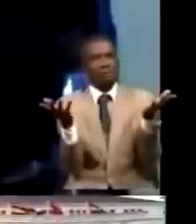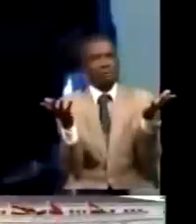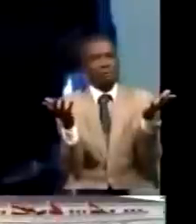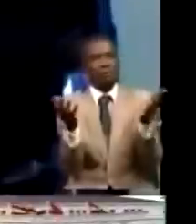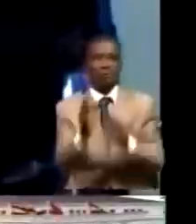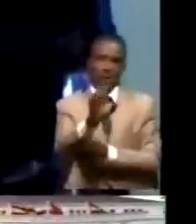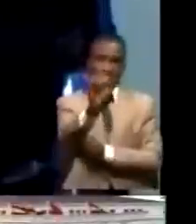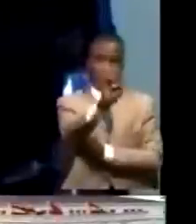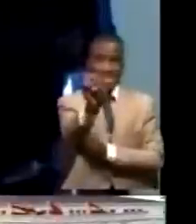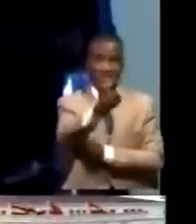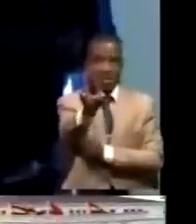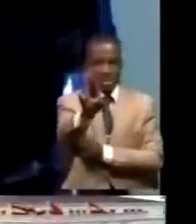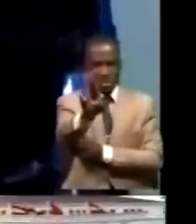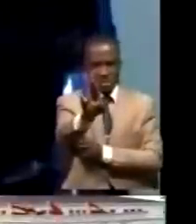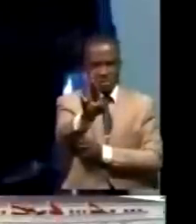Eastern region.